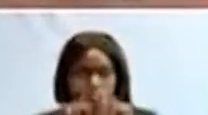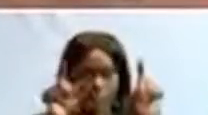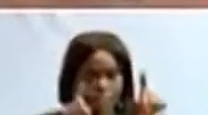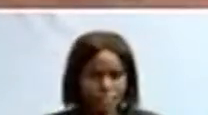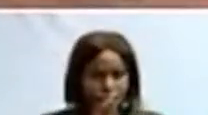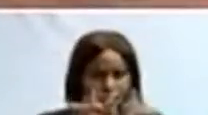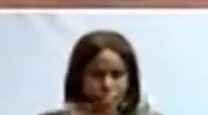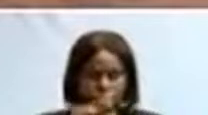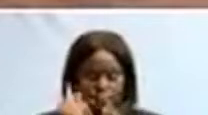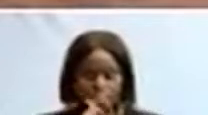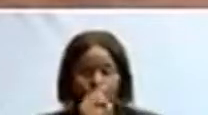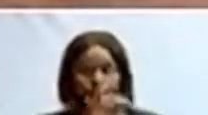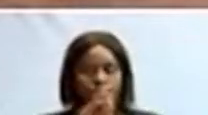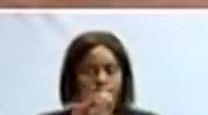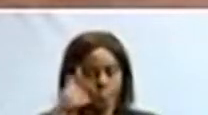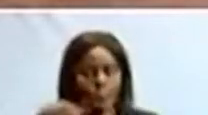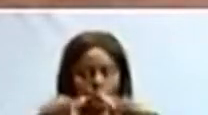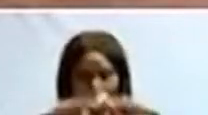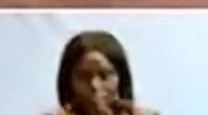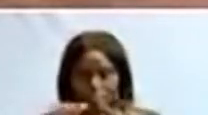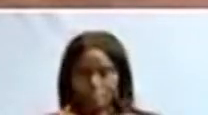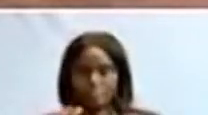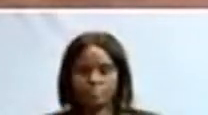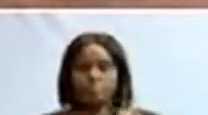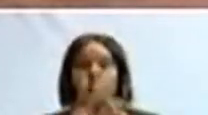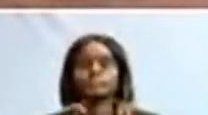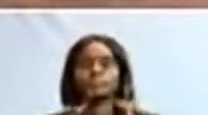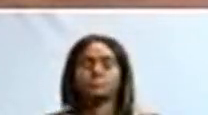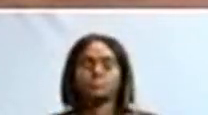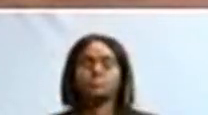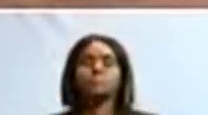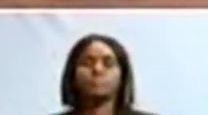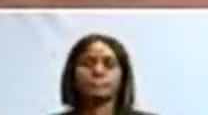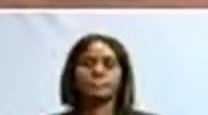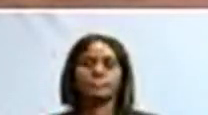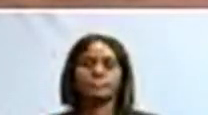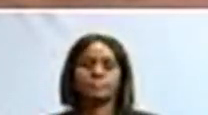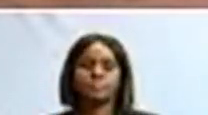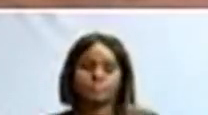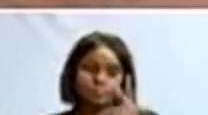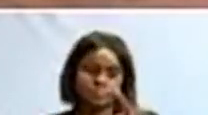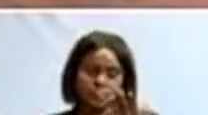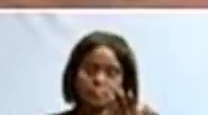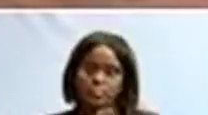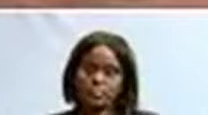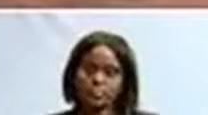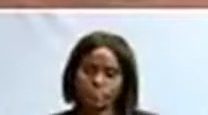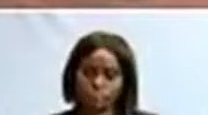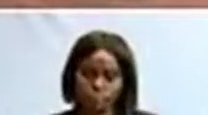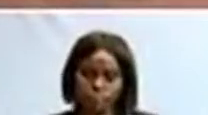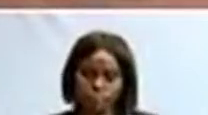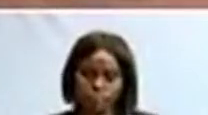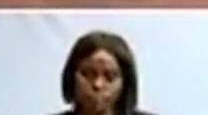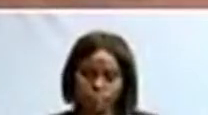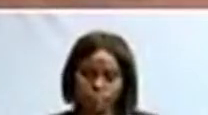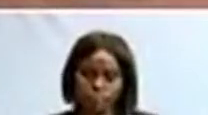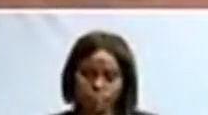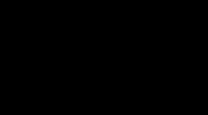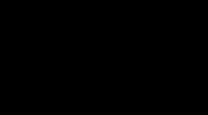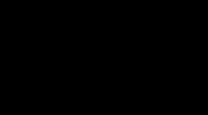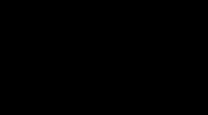certificates are available for audit verification. See Appendix 8.